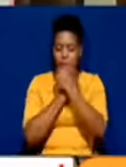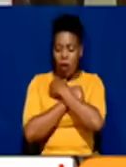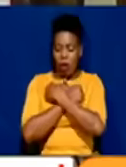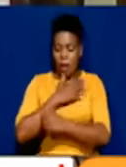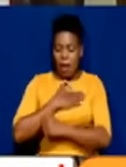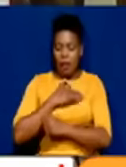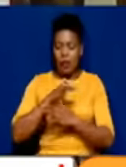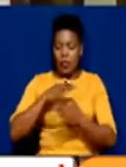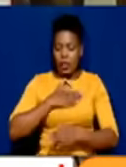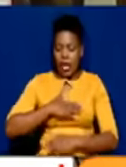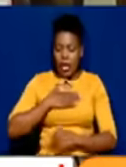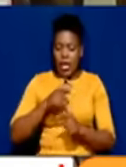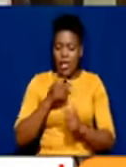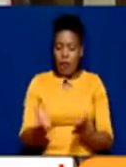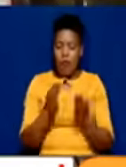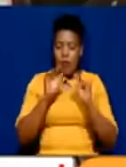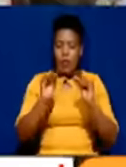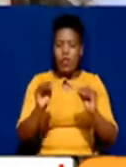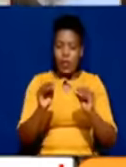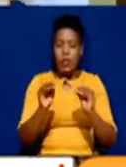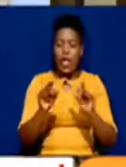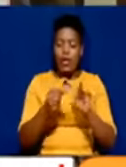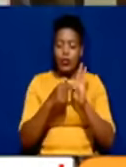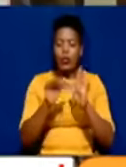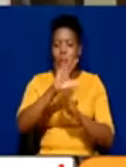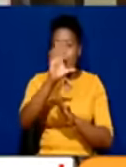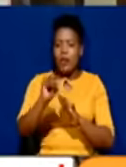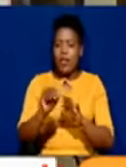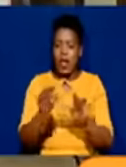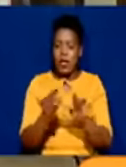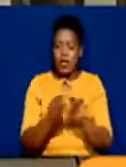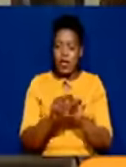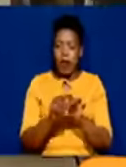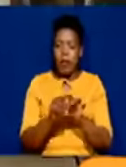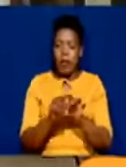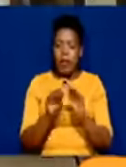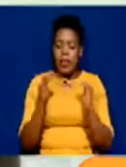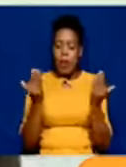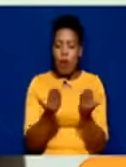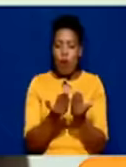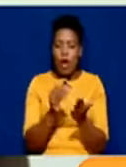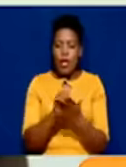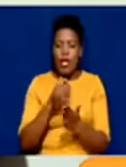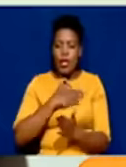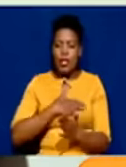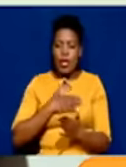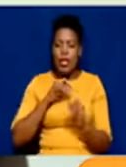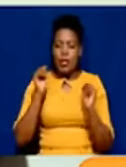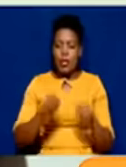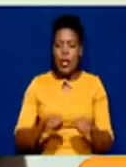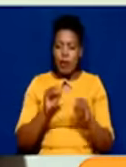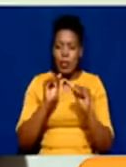career, and to show Africa and the world that science are doable. Sciences are not difficult.